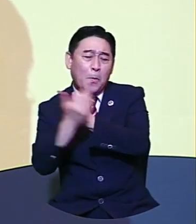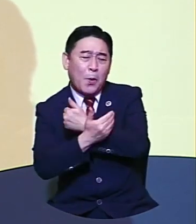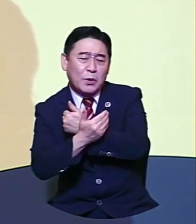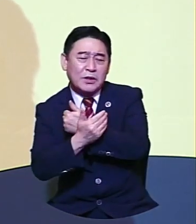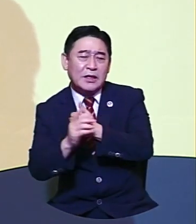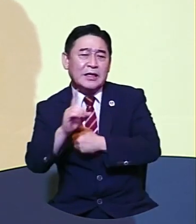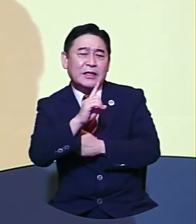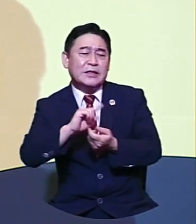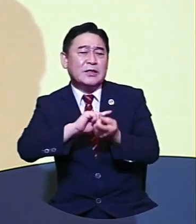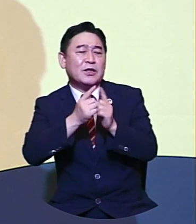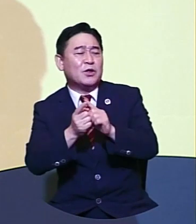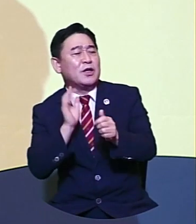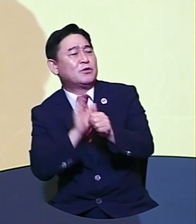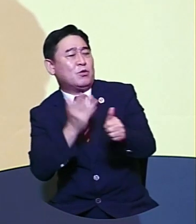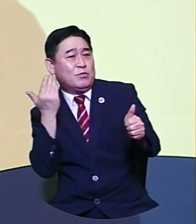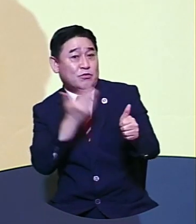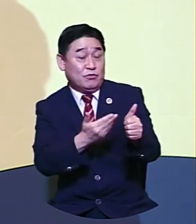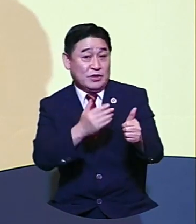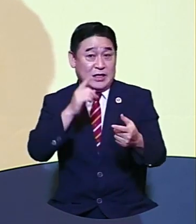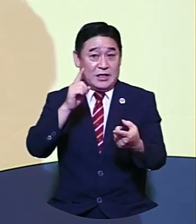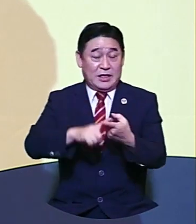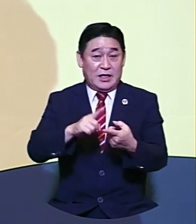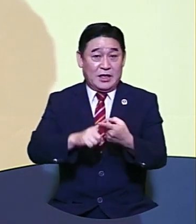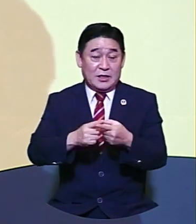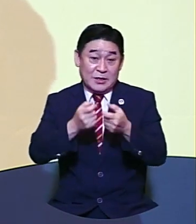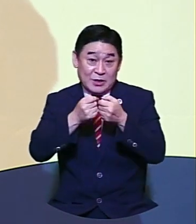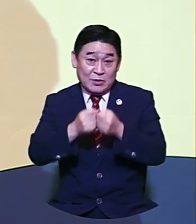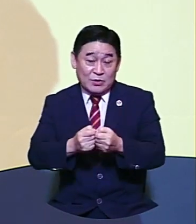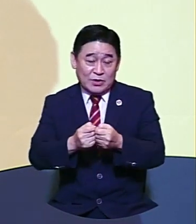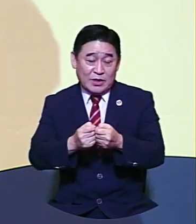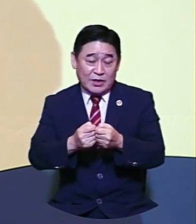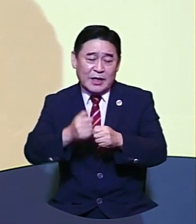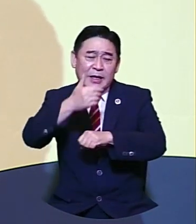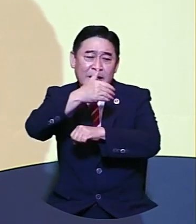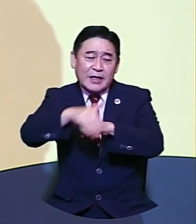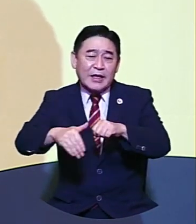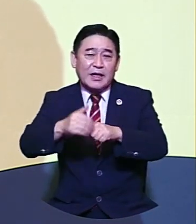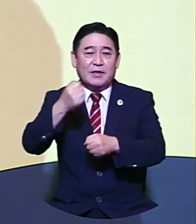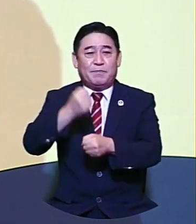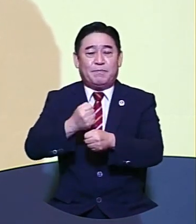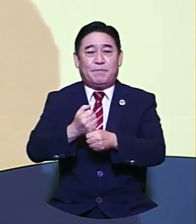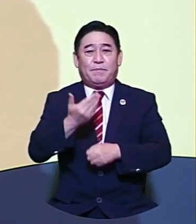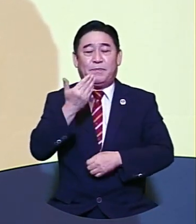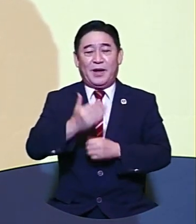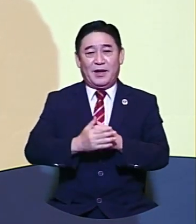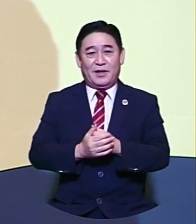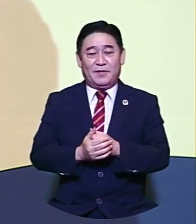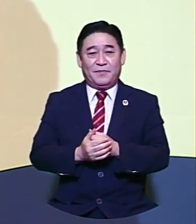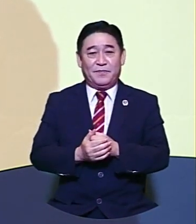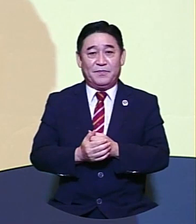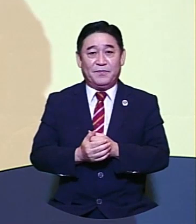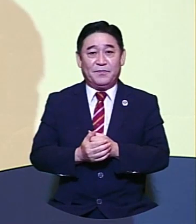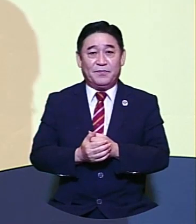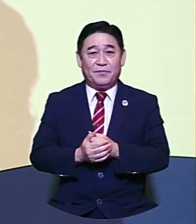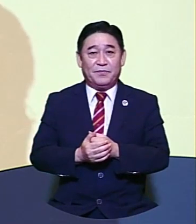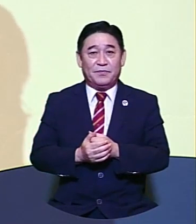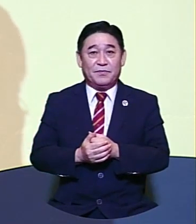is inclusive so that it can accommodate the needs of marginalized and vulnerable people.